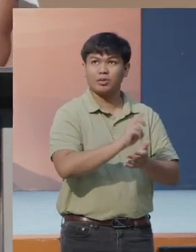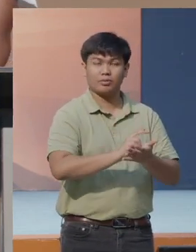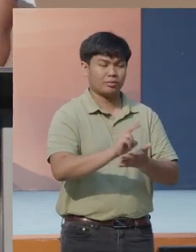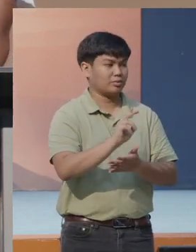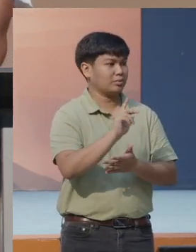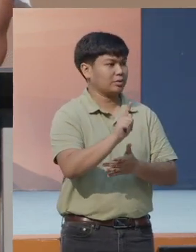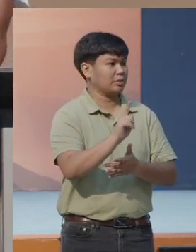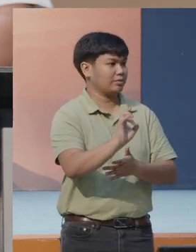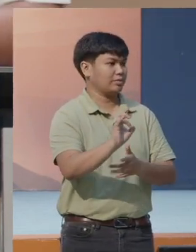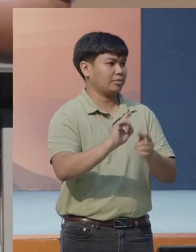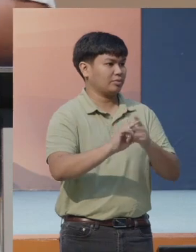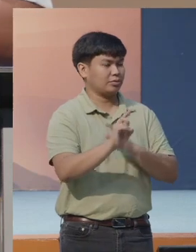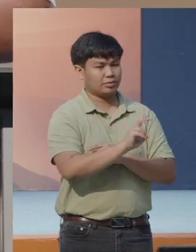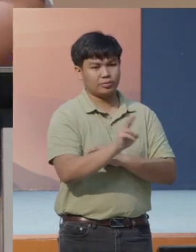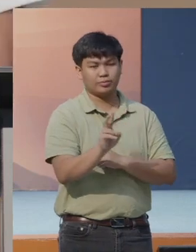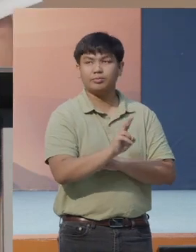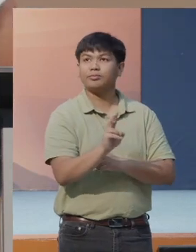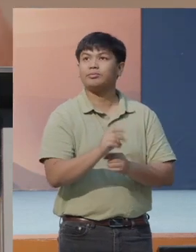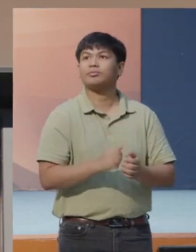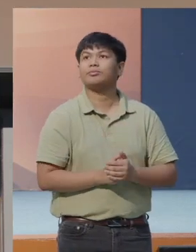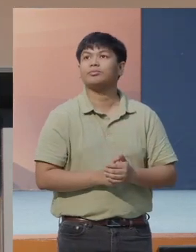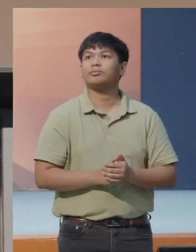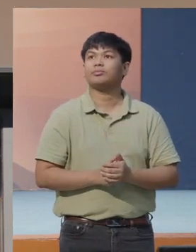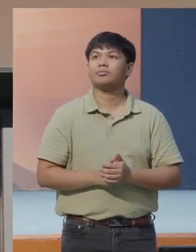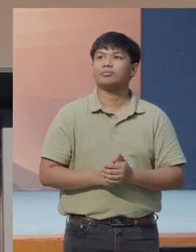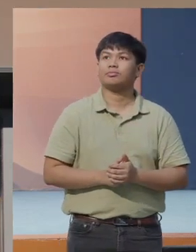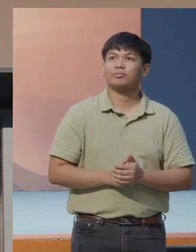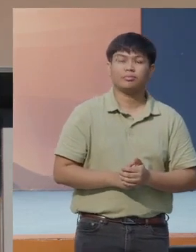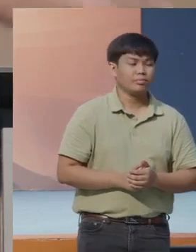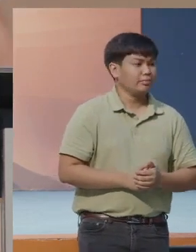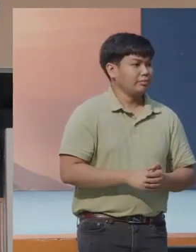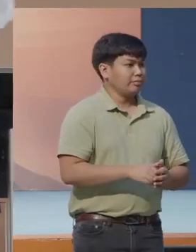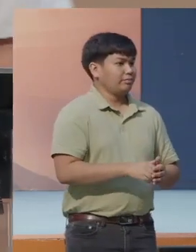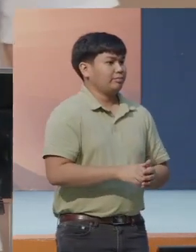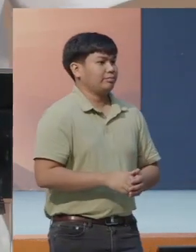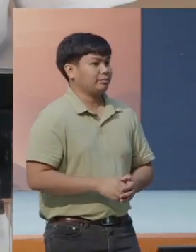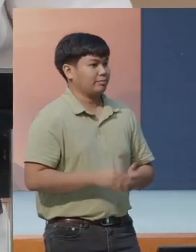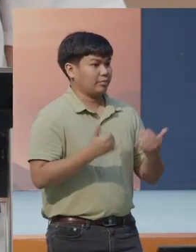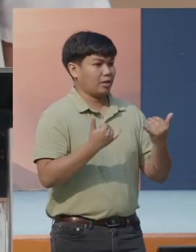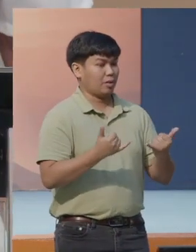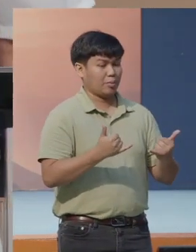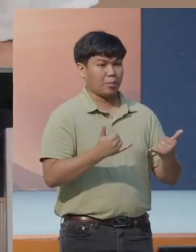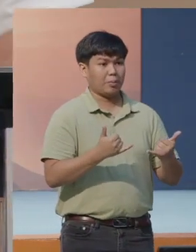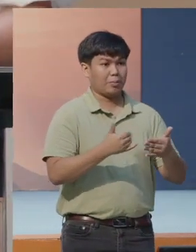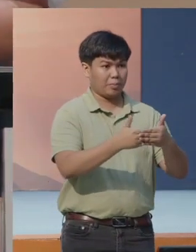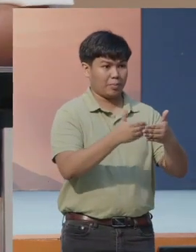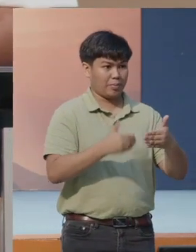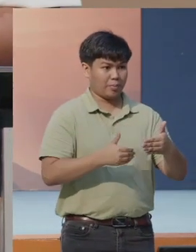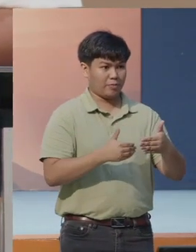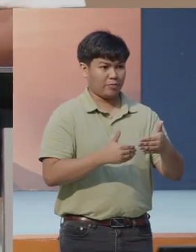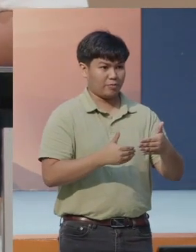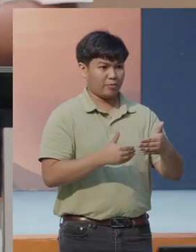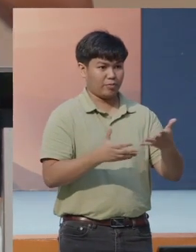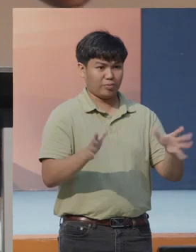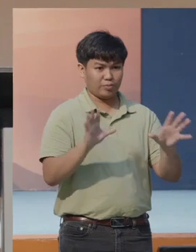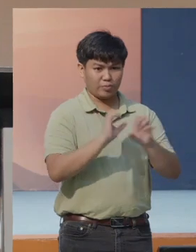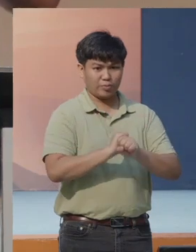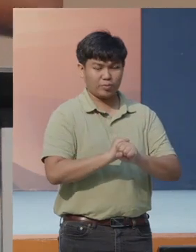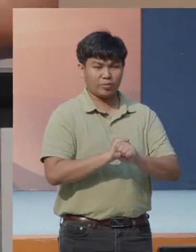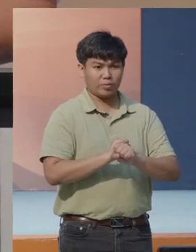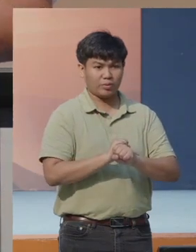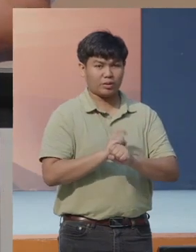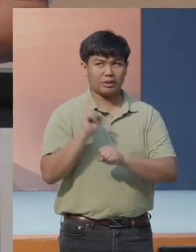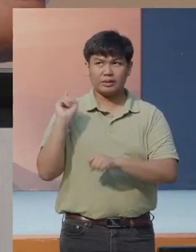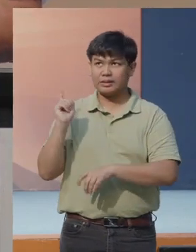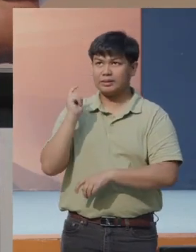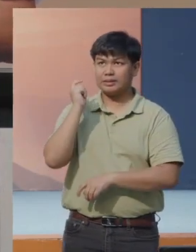1:27-28. As an illustration, before tayo pumunta sa application points natin, meron akong